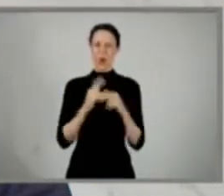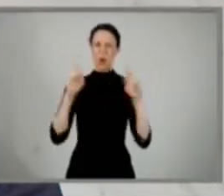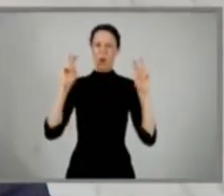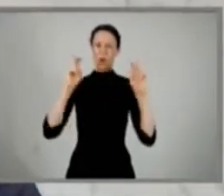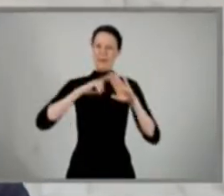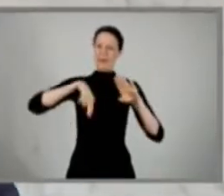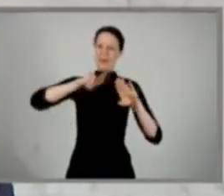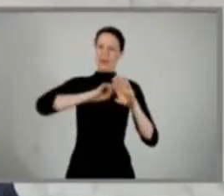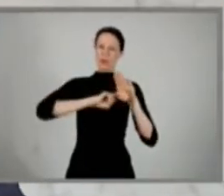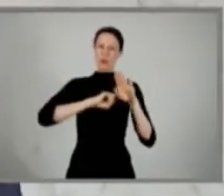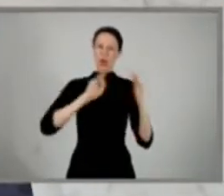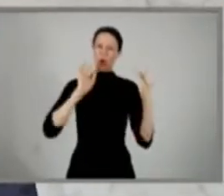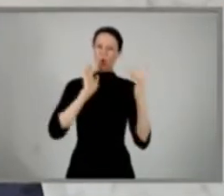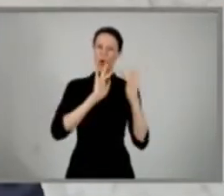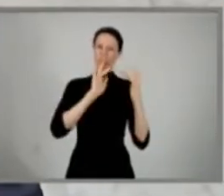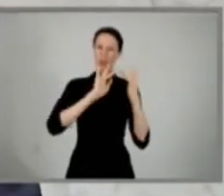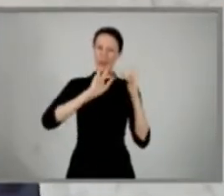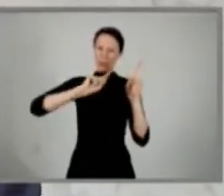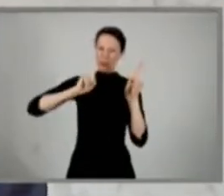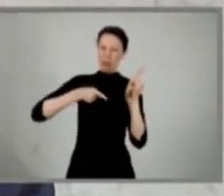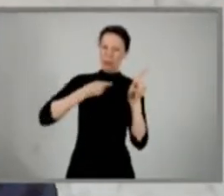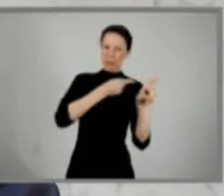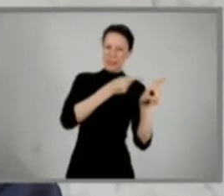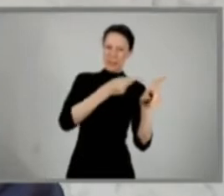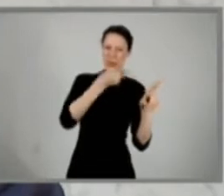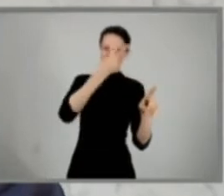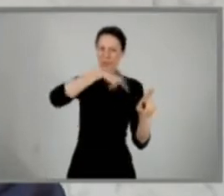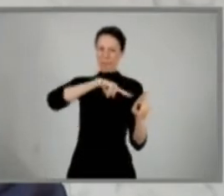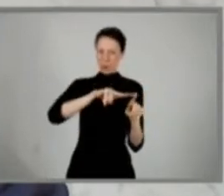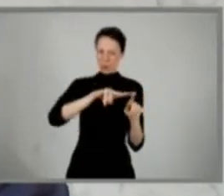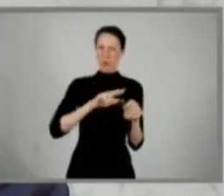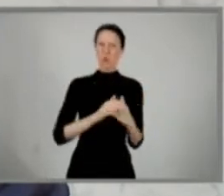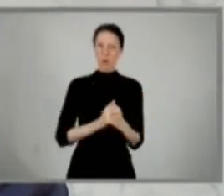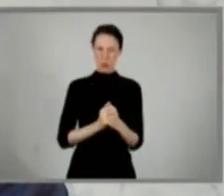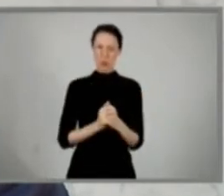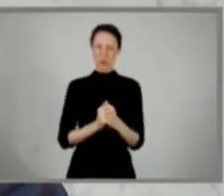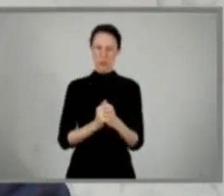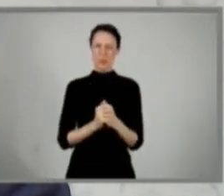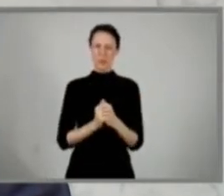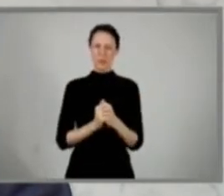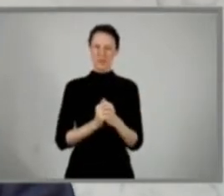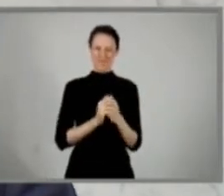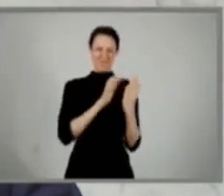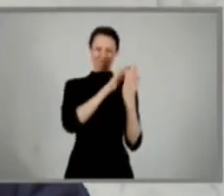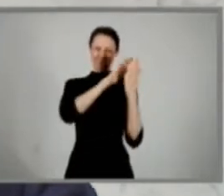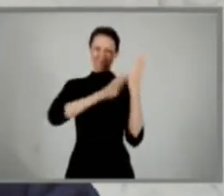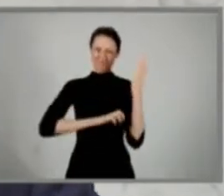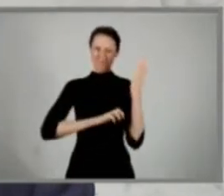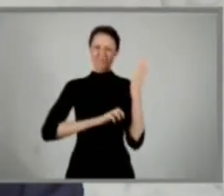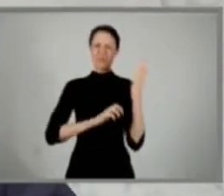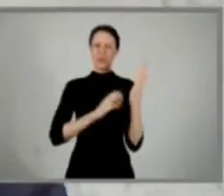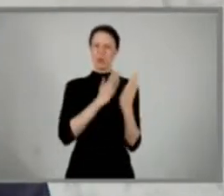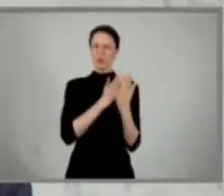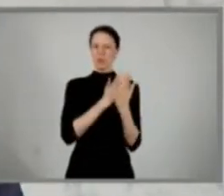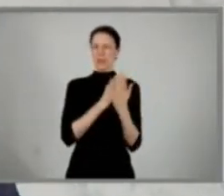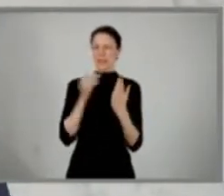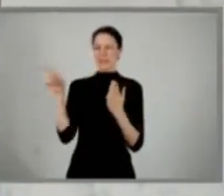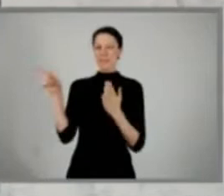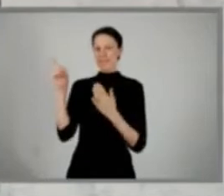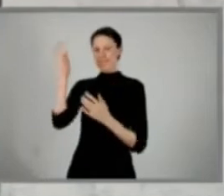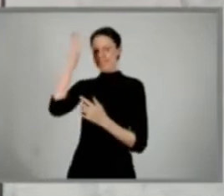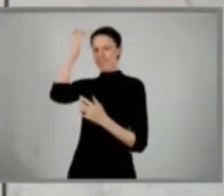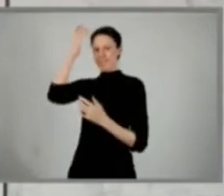Jasper, a digital technology and delivery expert, very successful professionally in that area, commercially, and Dr.